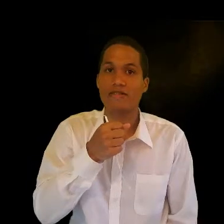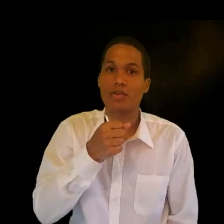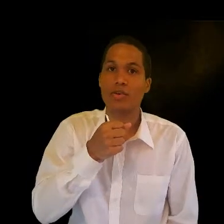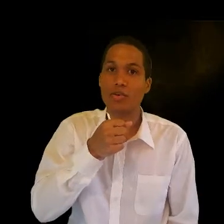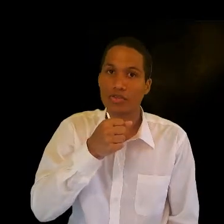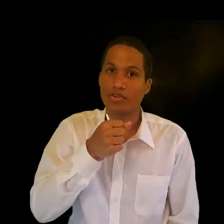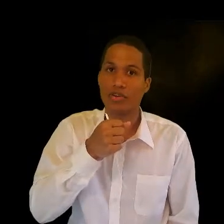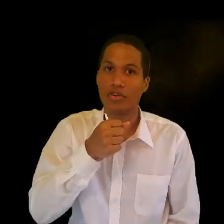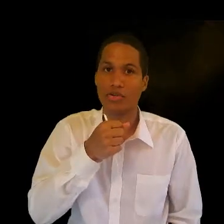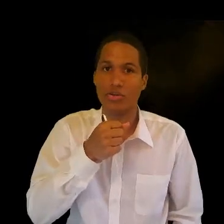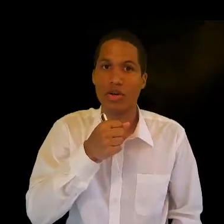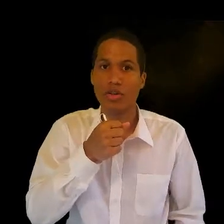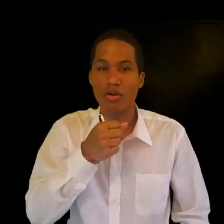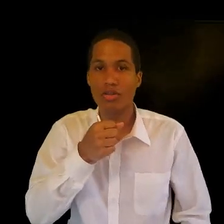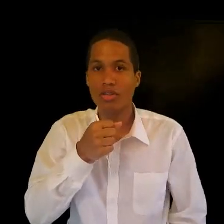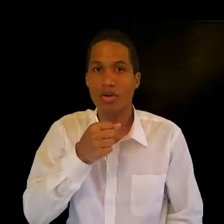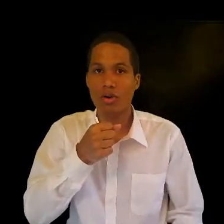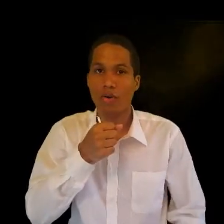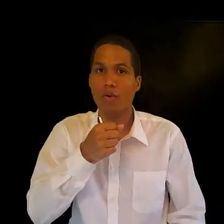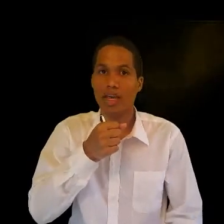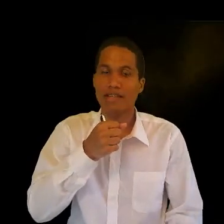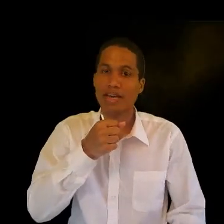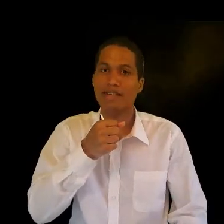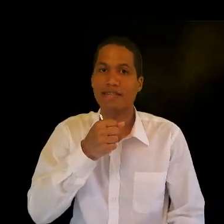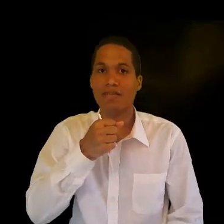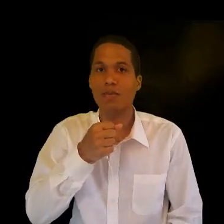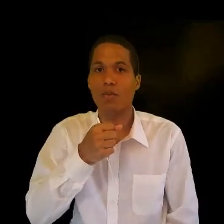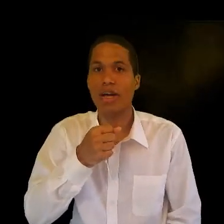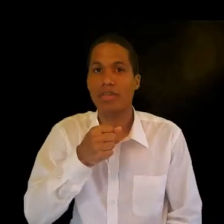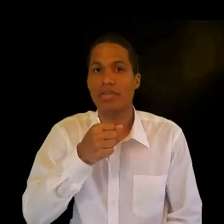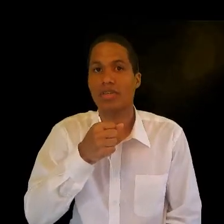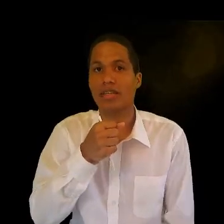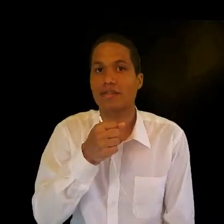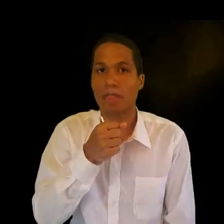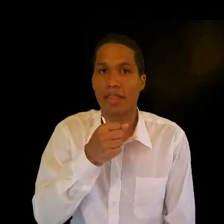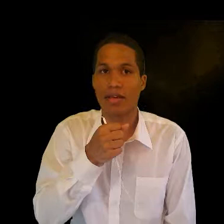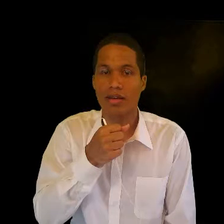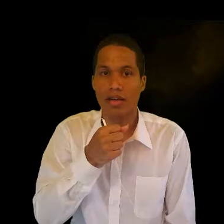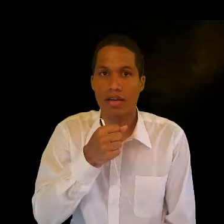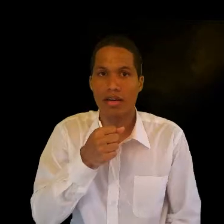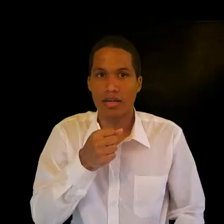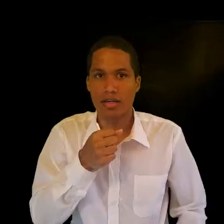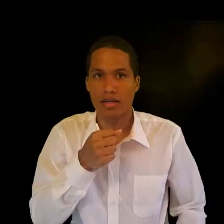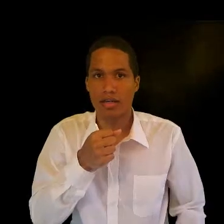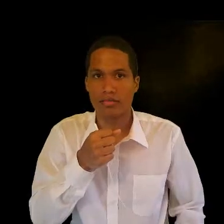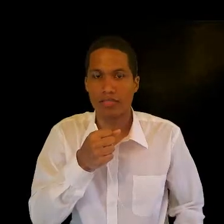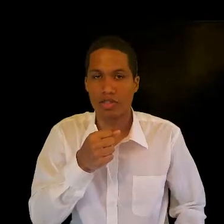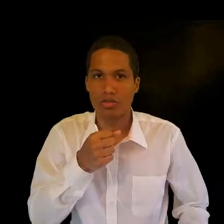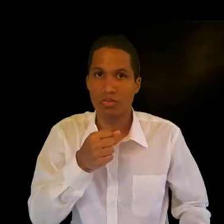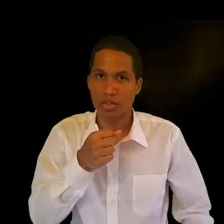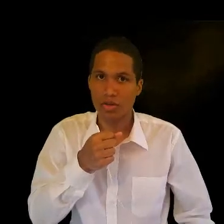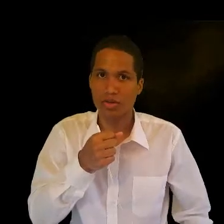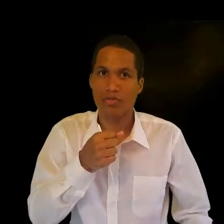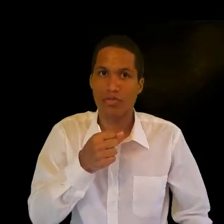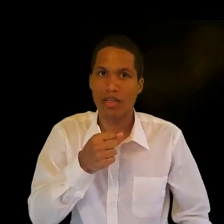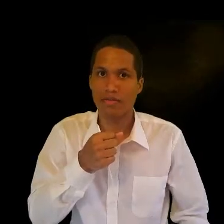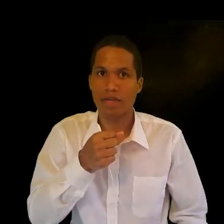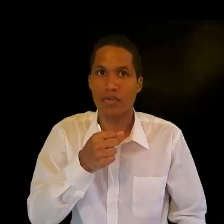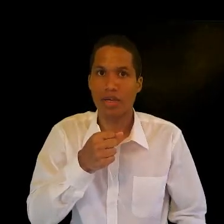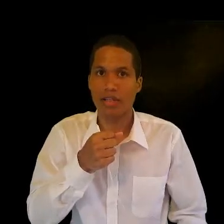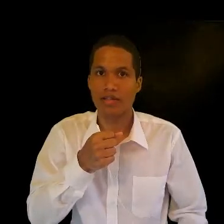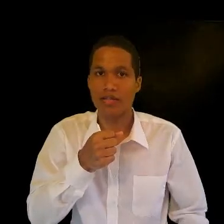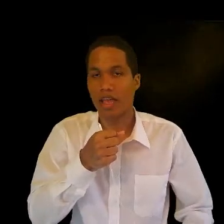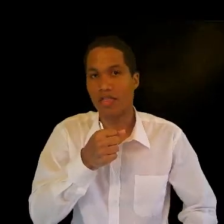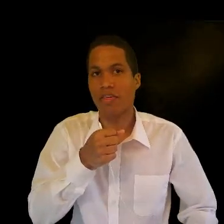because it's very useful for you to not only know a single way to say something. It'll be good if